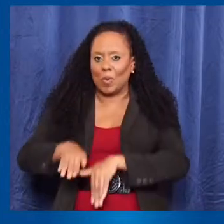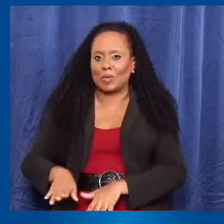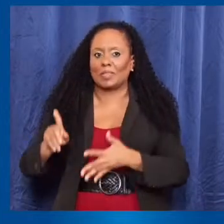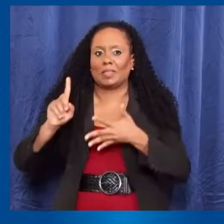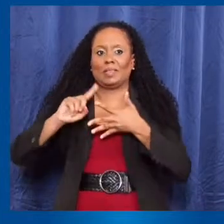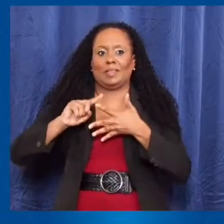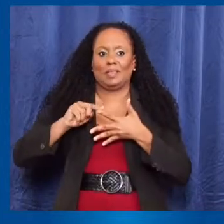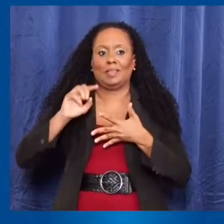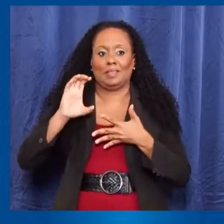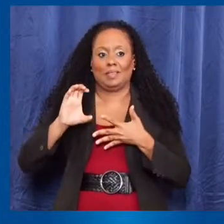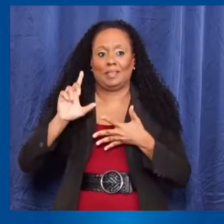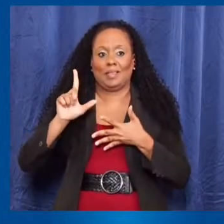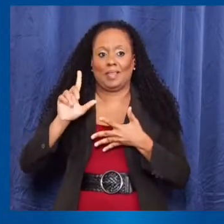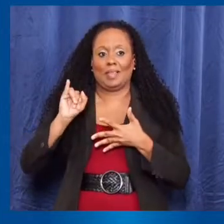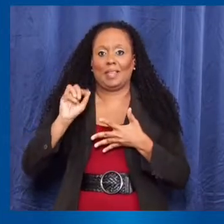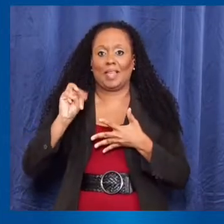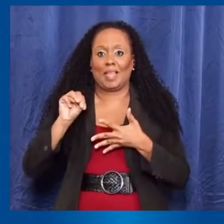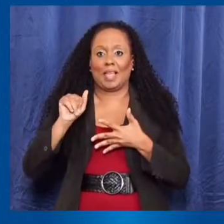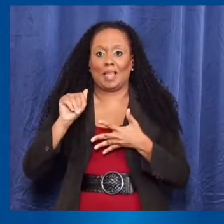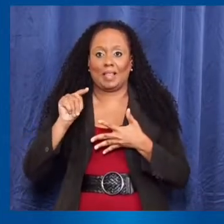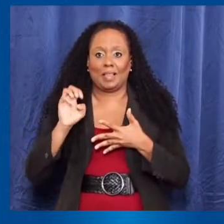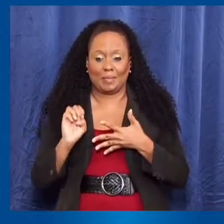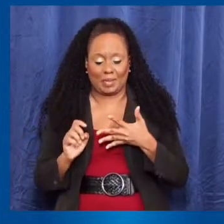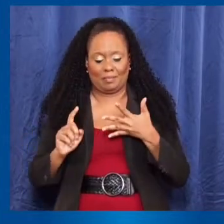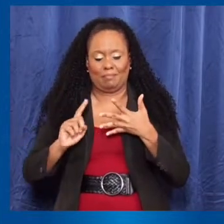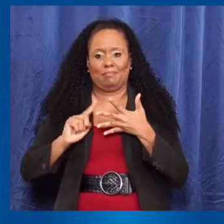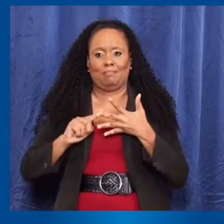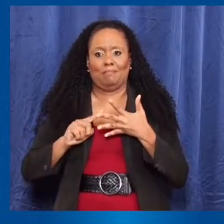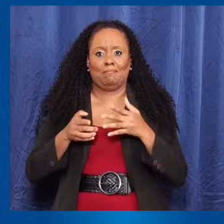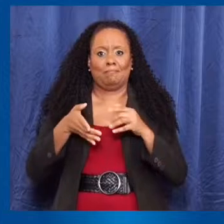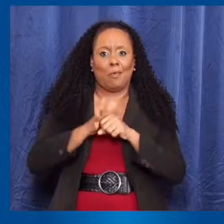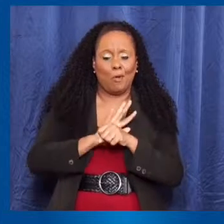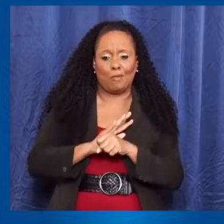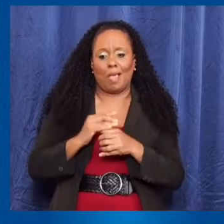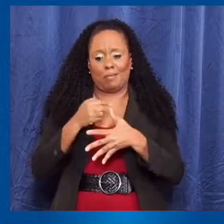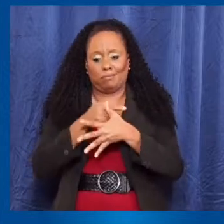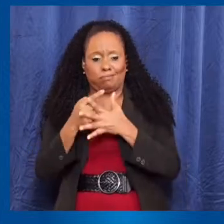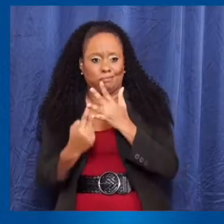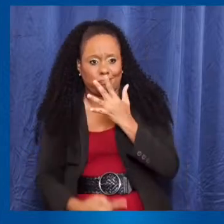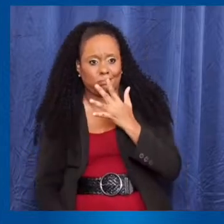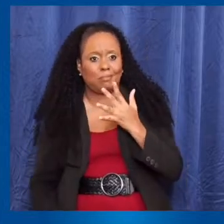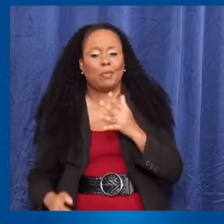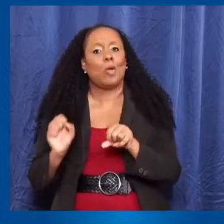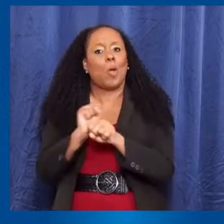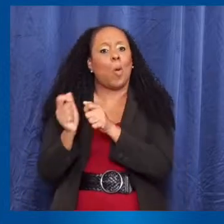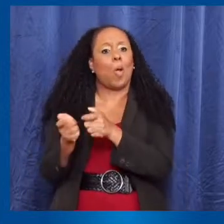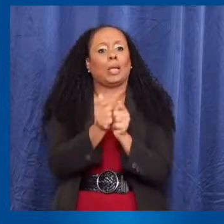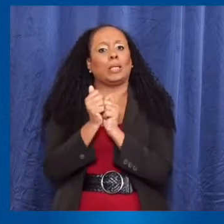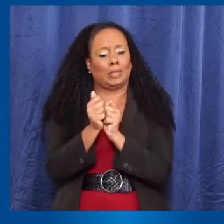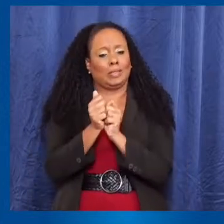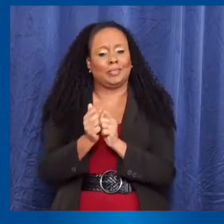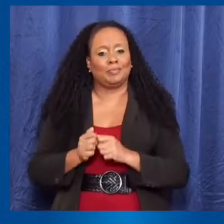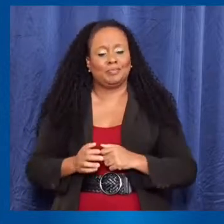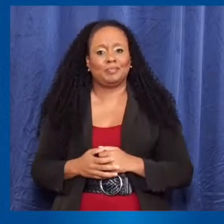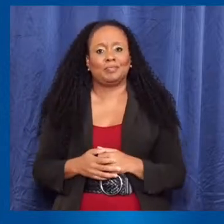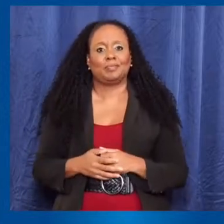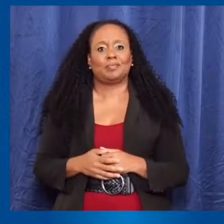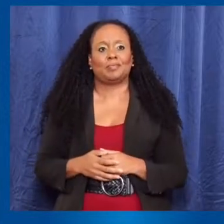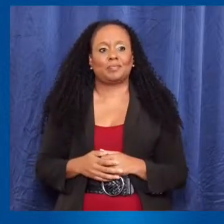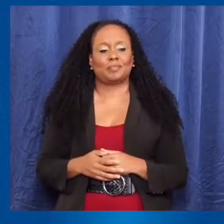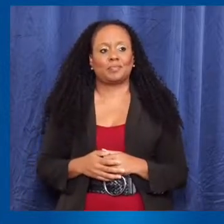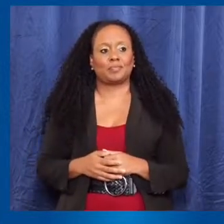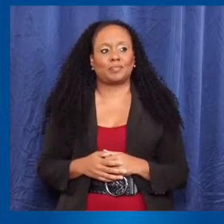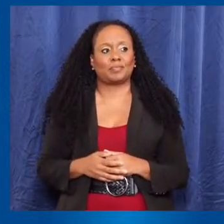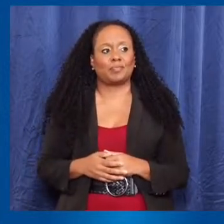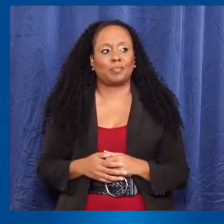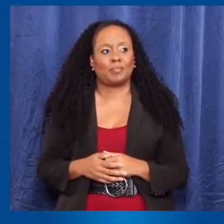like fighting the pandemic, and fighting a number of other development issues that are critical. And those things on which